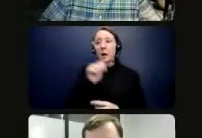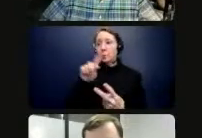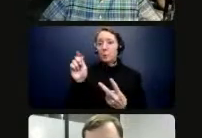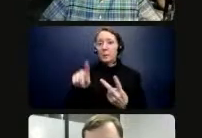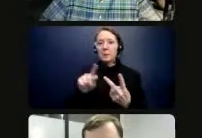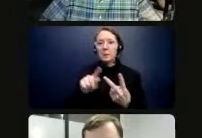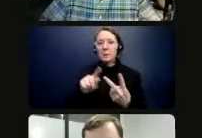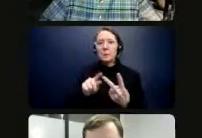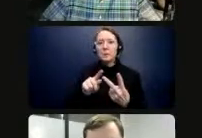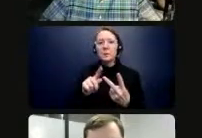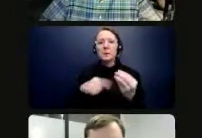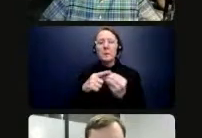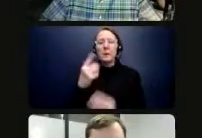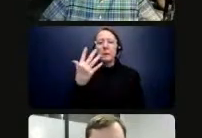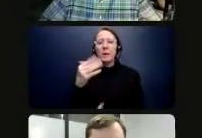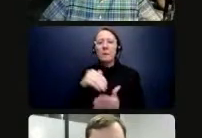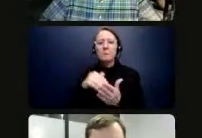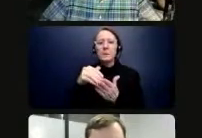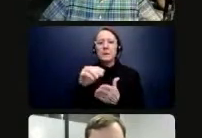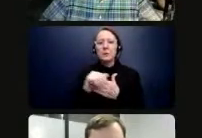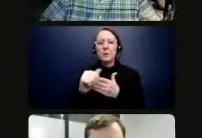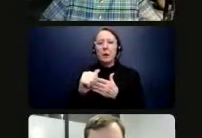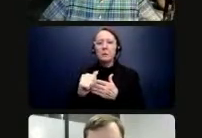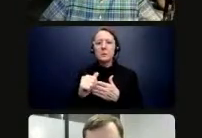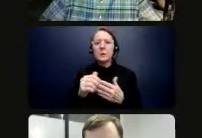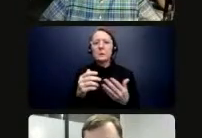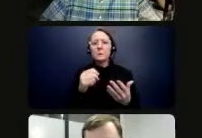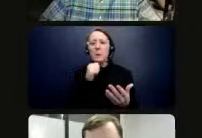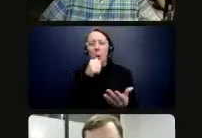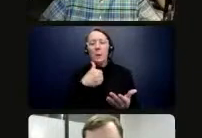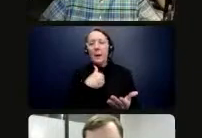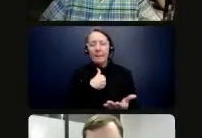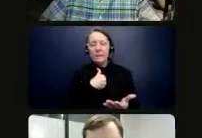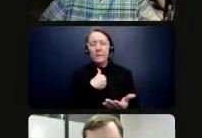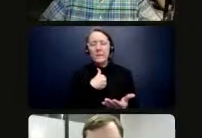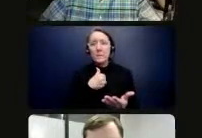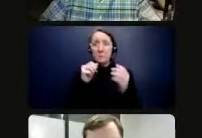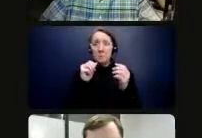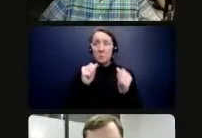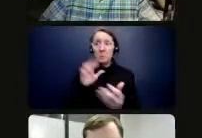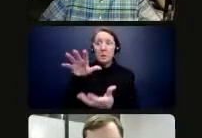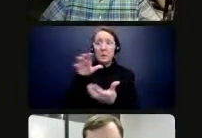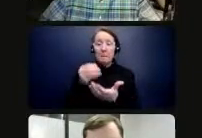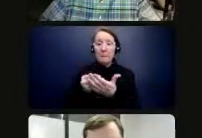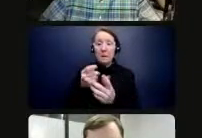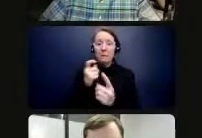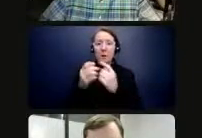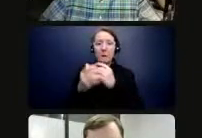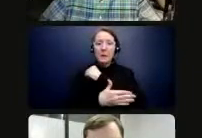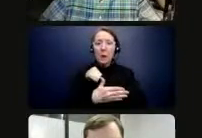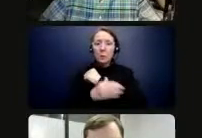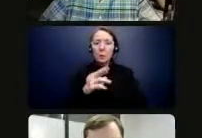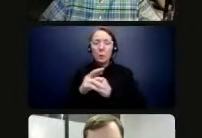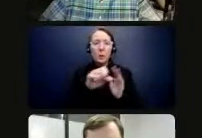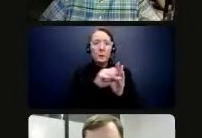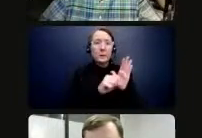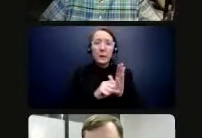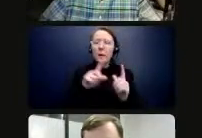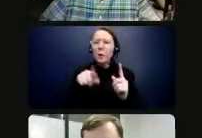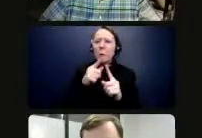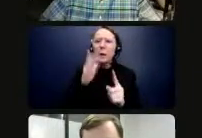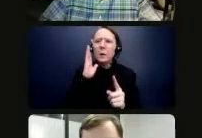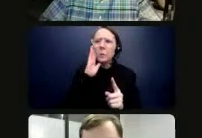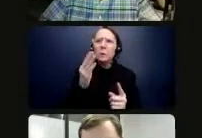about the $5 million unfunded that you think we're going to be able to get money from either the county or the state. When will we know this? And